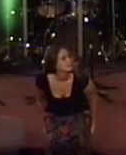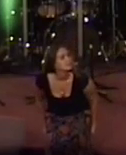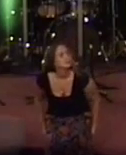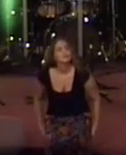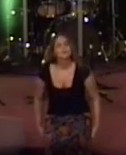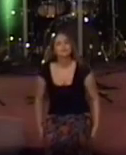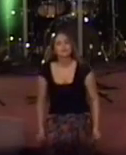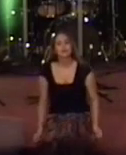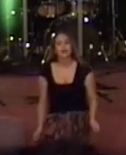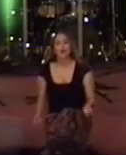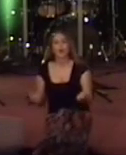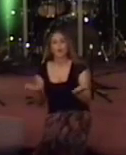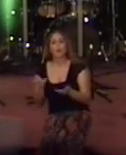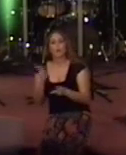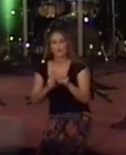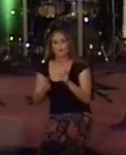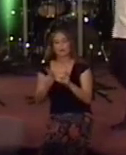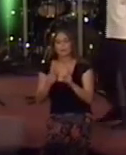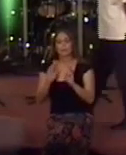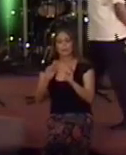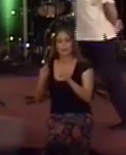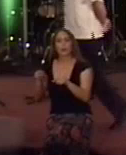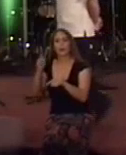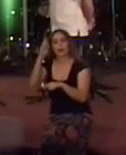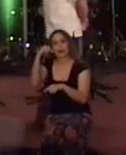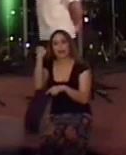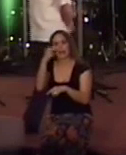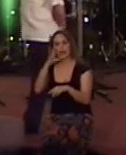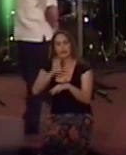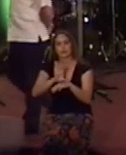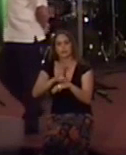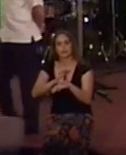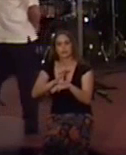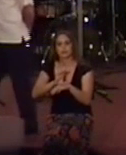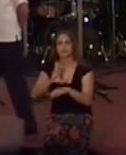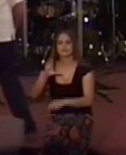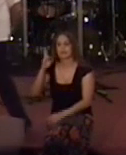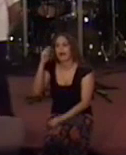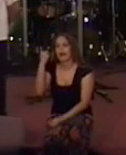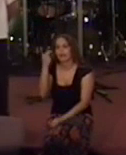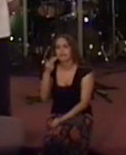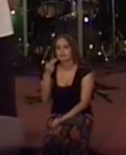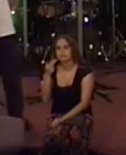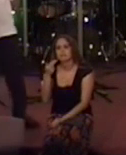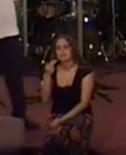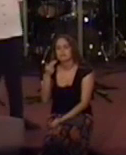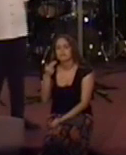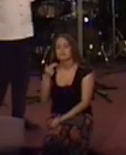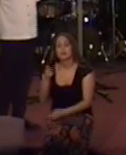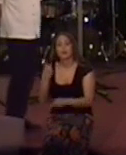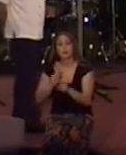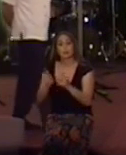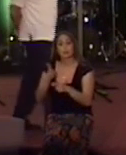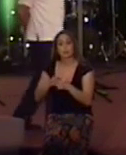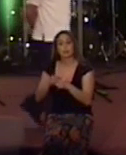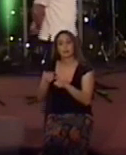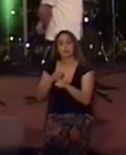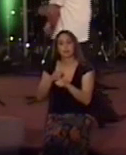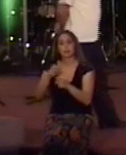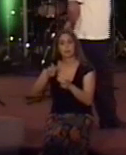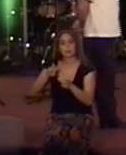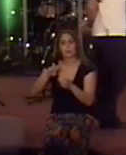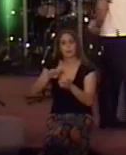What do you call people that go to a Catholic church? A Catholic. What do you call people that go to a Baptist